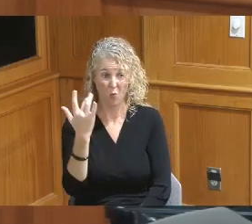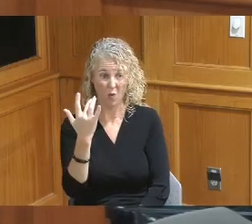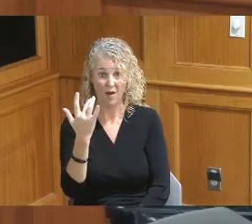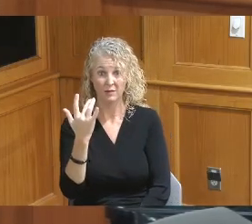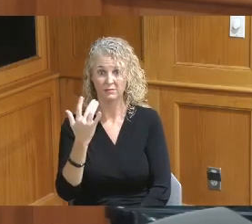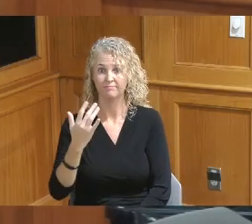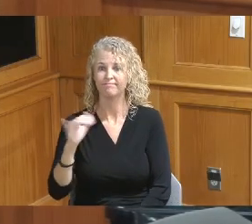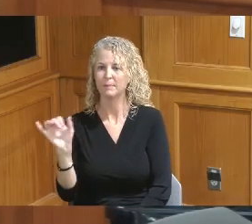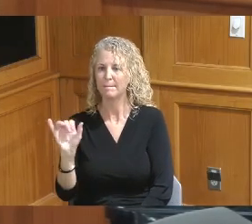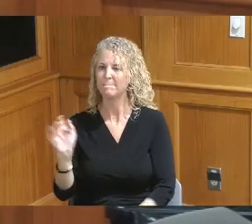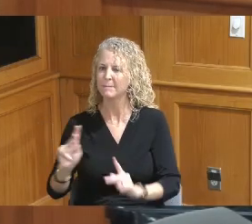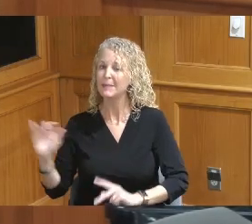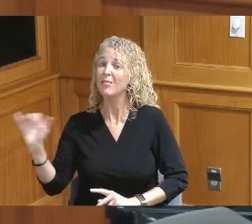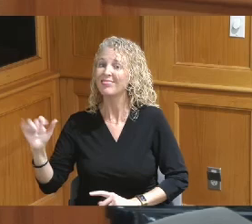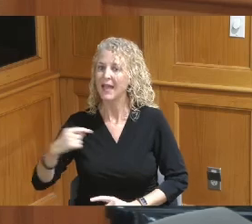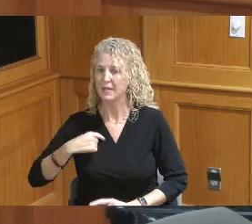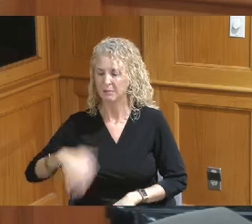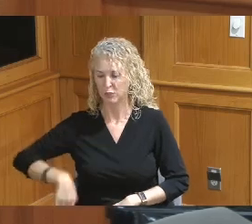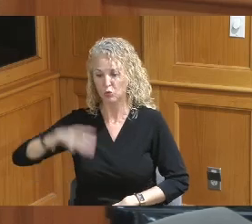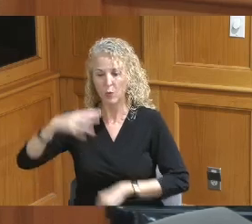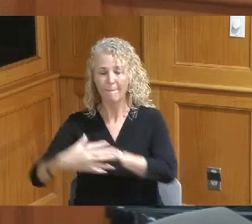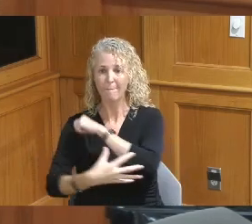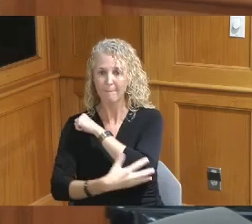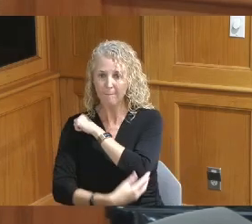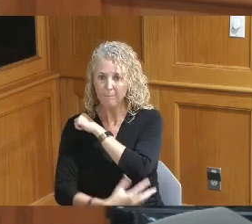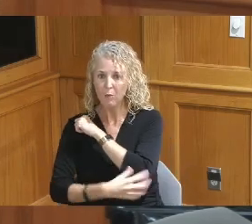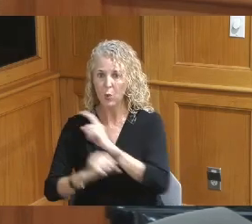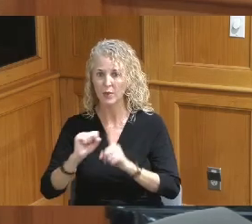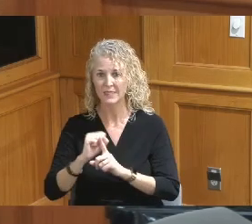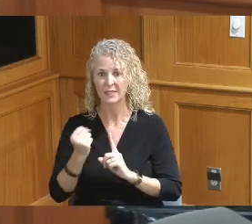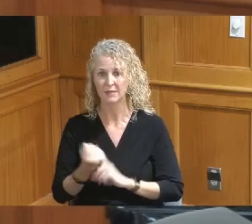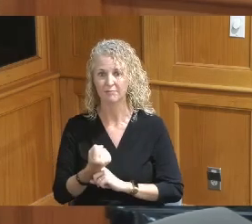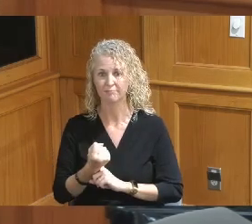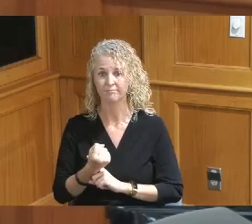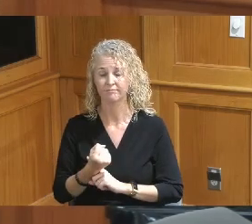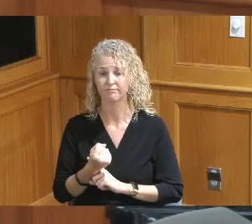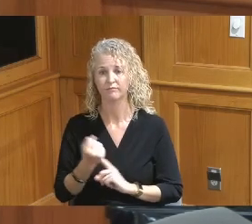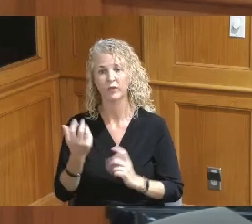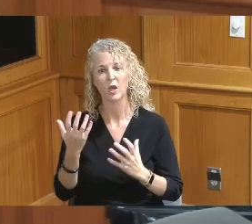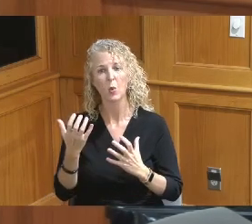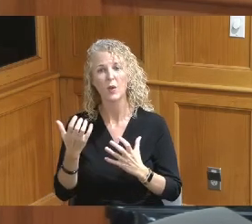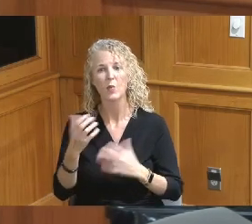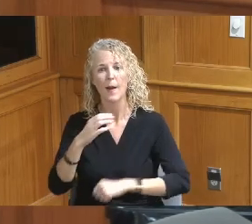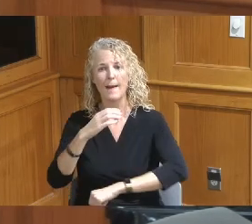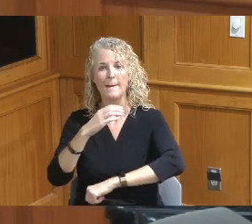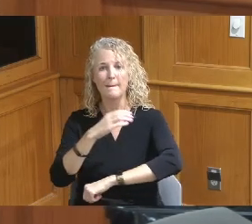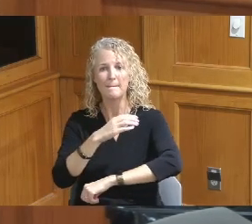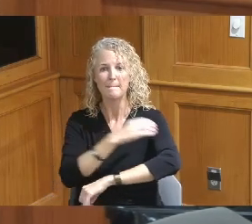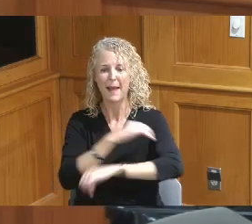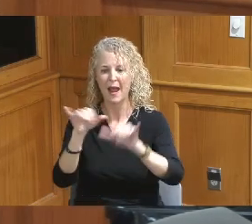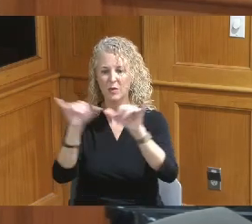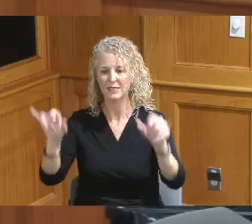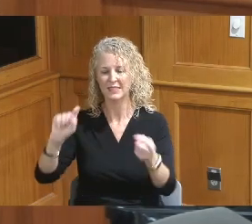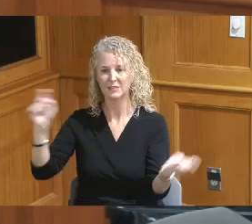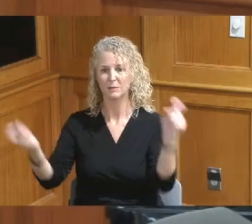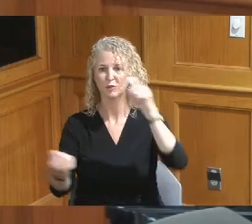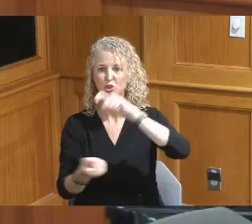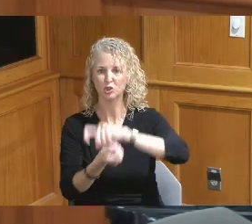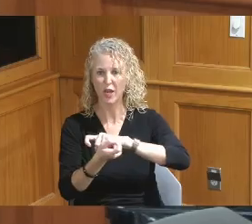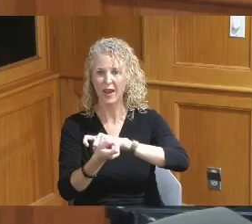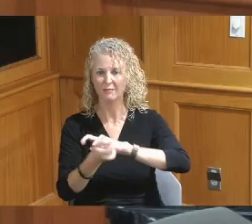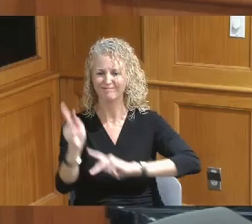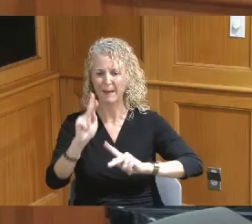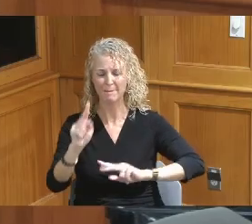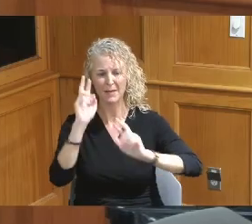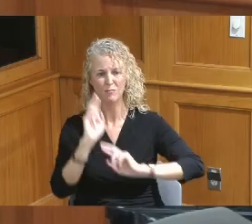who are, like me, grew up in poverty. It's about shifting power, centering voices, and building systems where